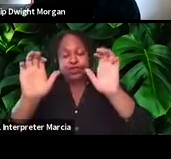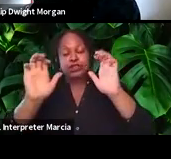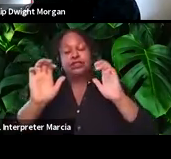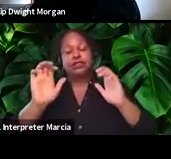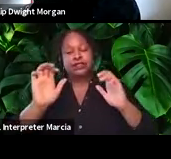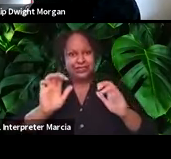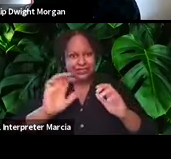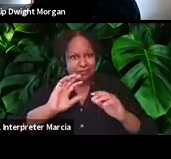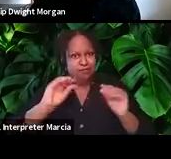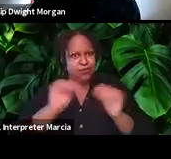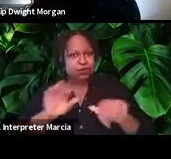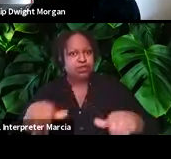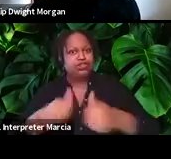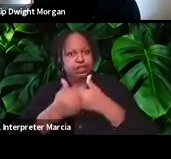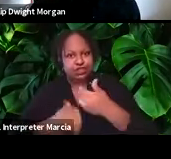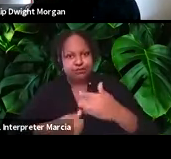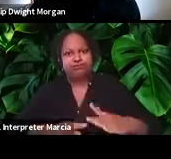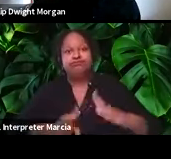even more challenging. So,